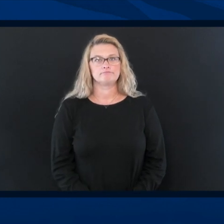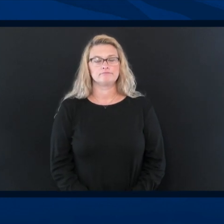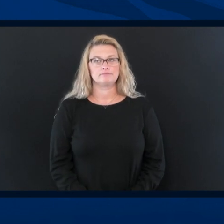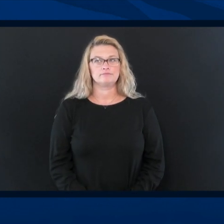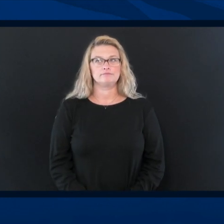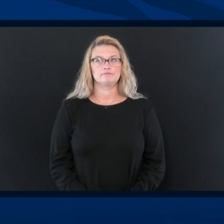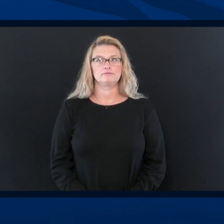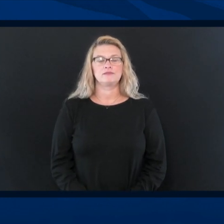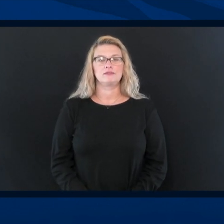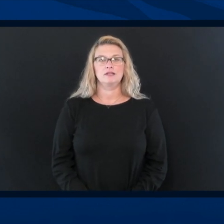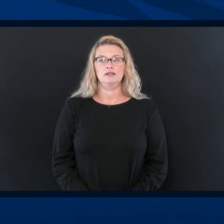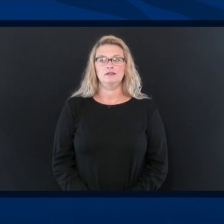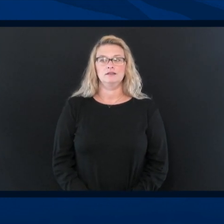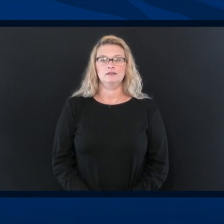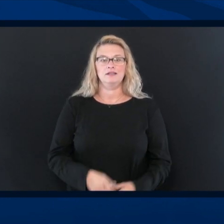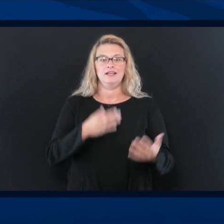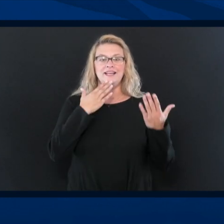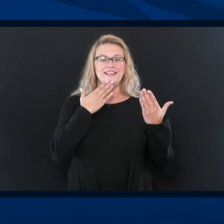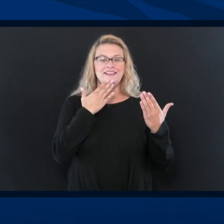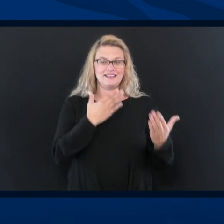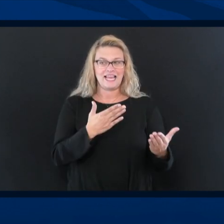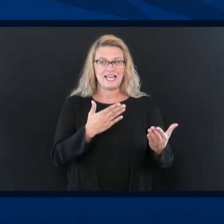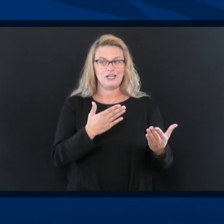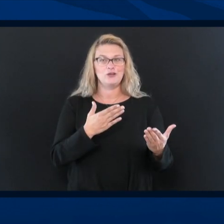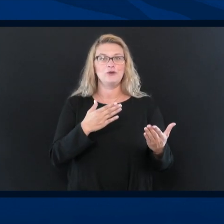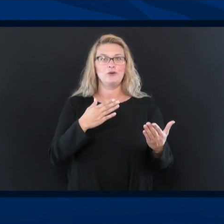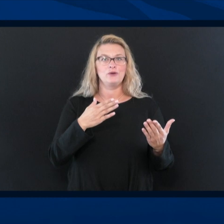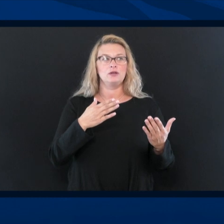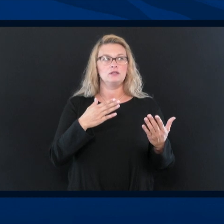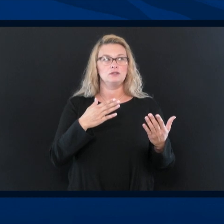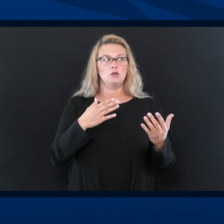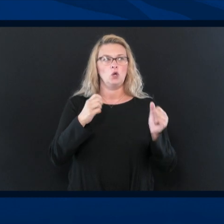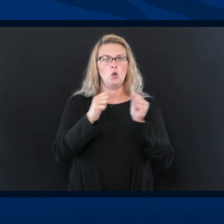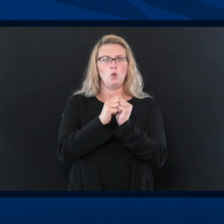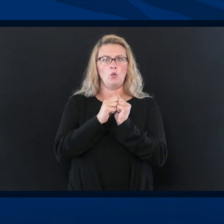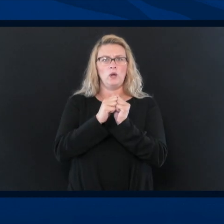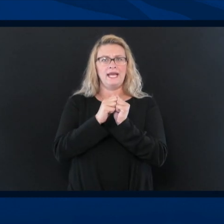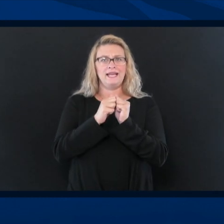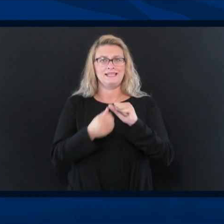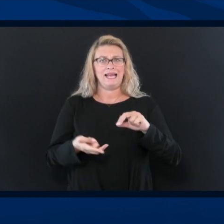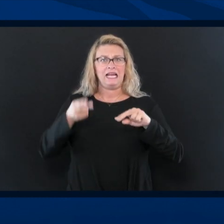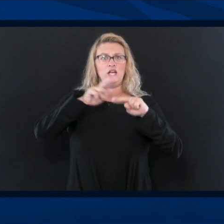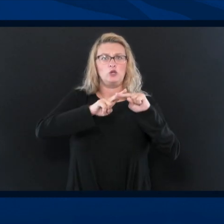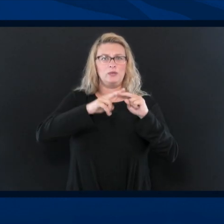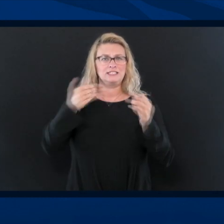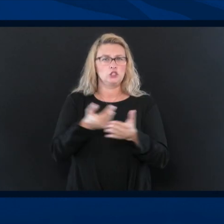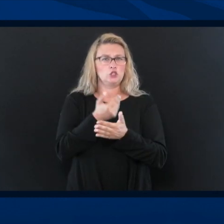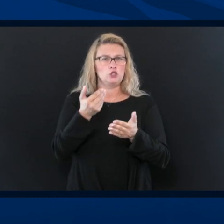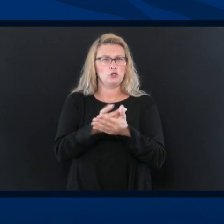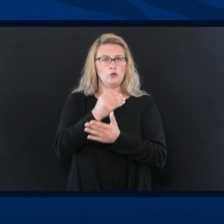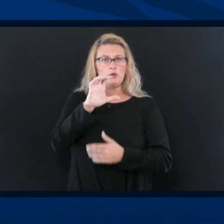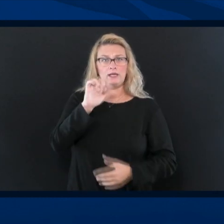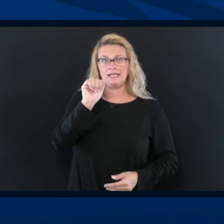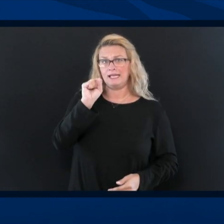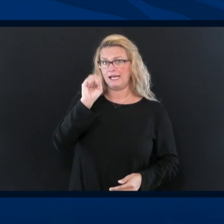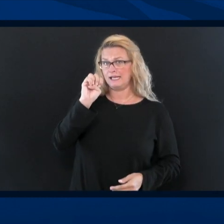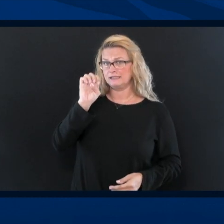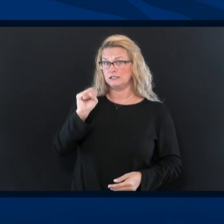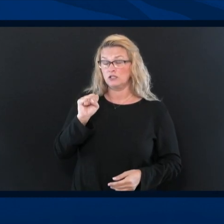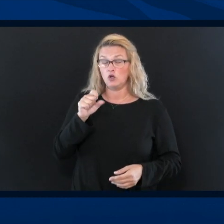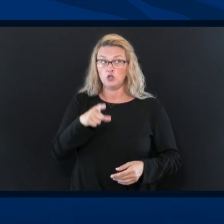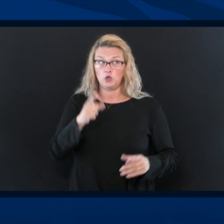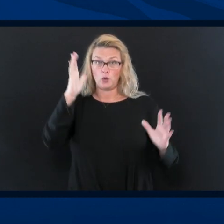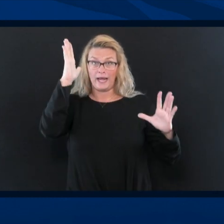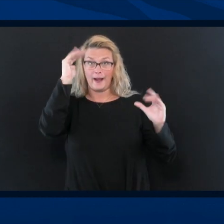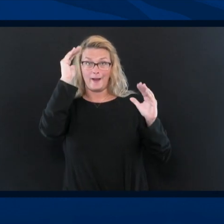Hi, Governor. Thanks. With this steep incline in new cases, do you anticipate any new measures such